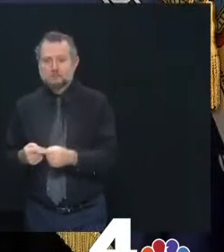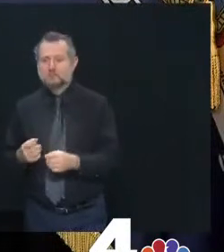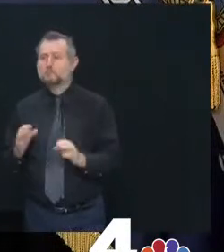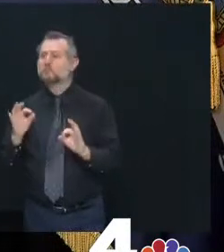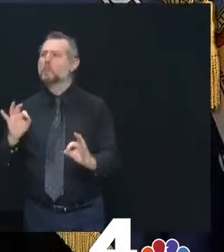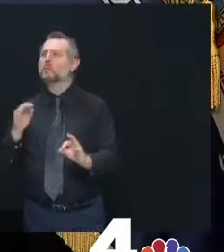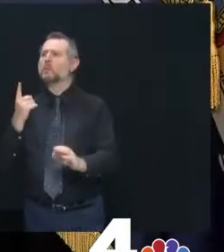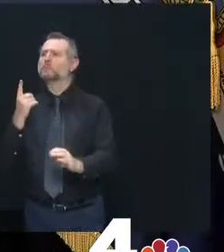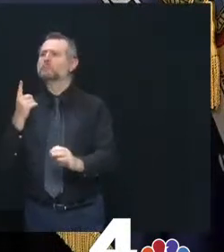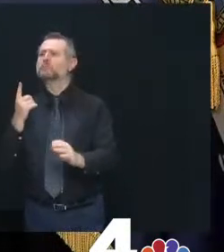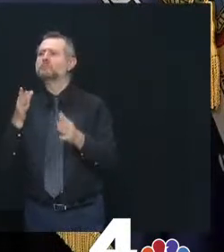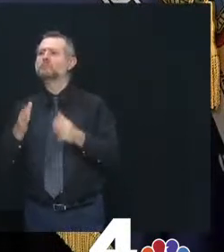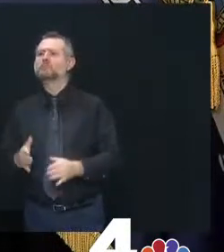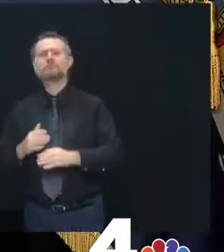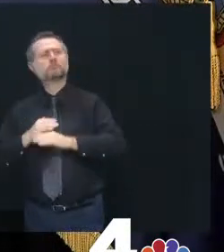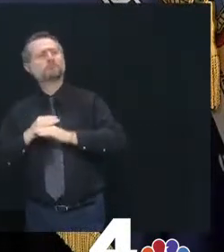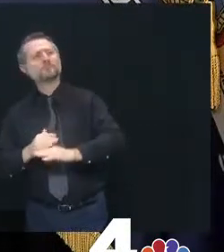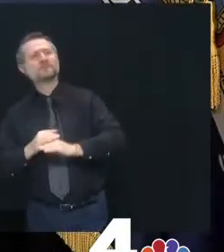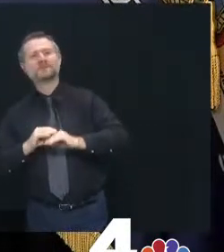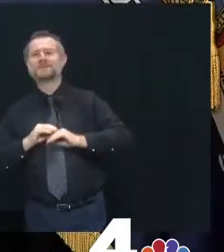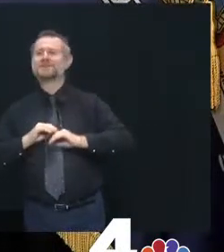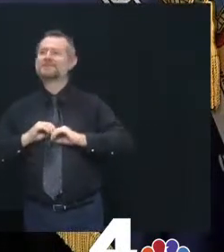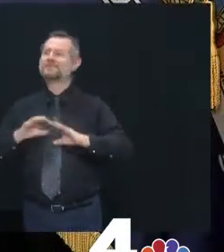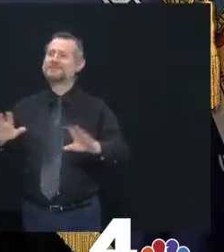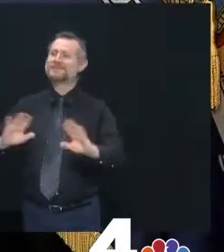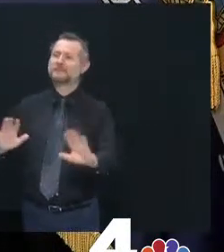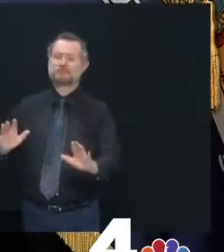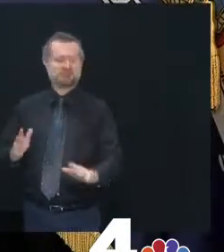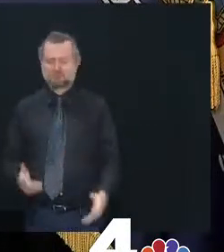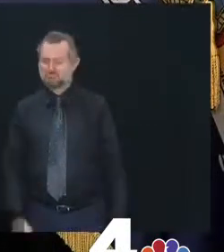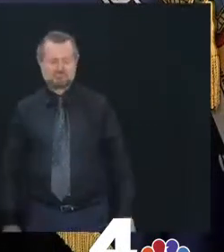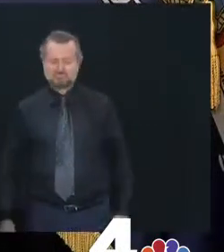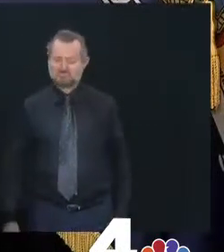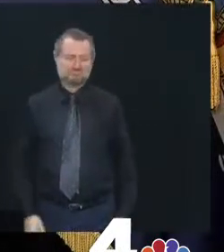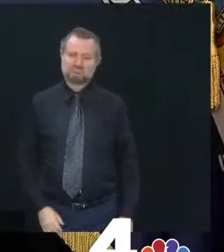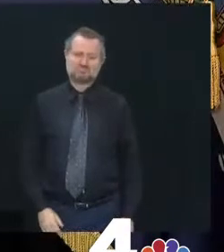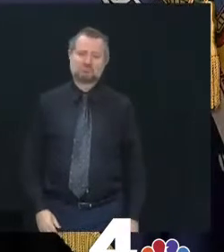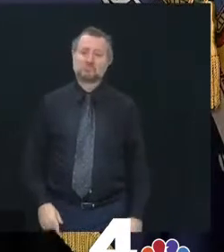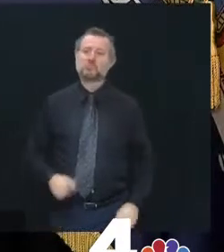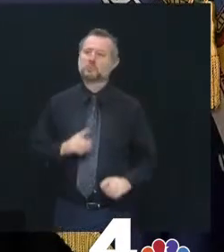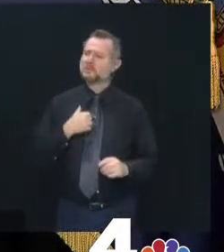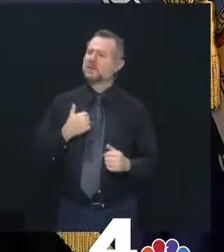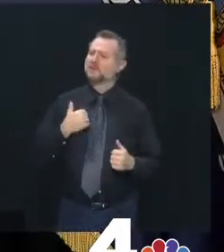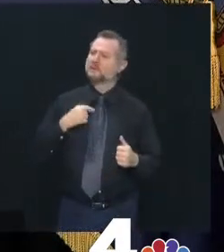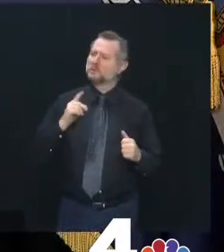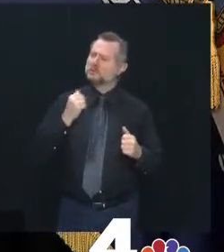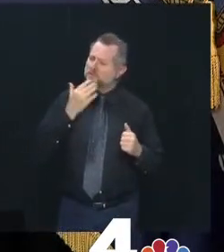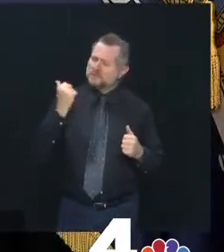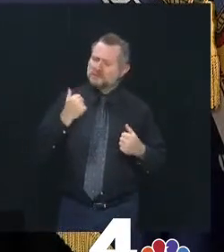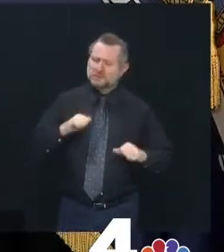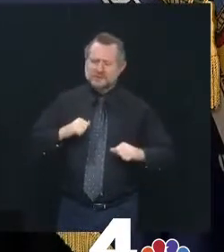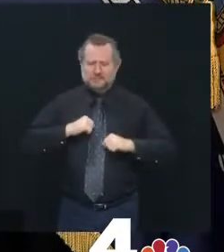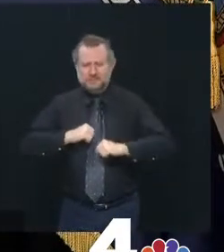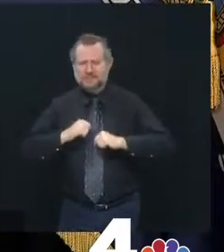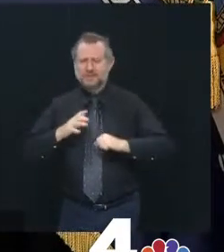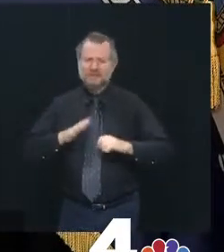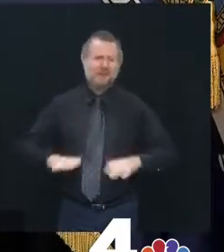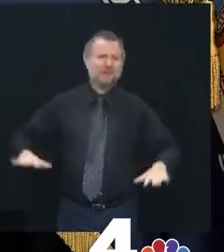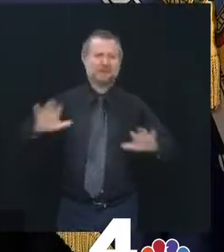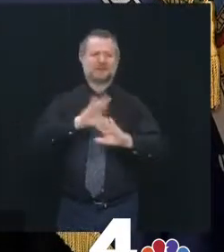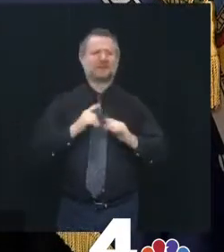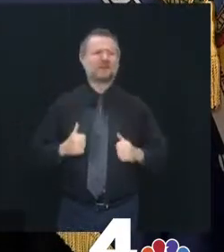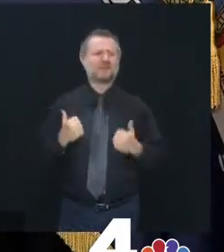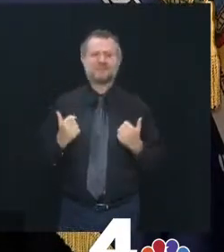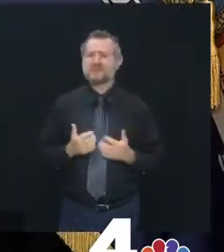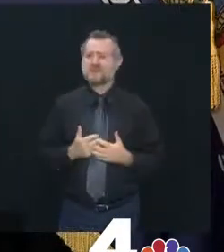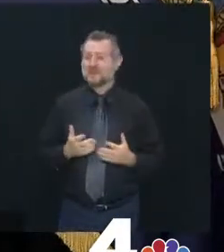system. But would we do everything we could to protect every life? Yes. You